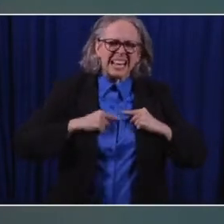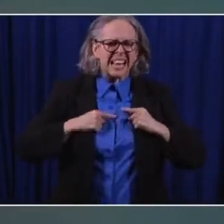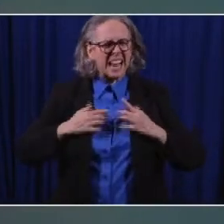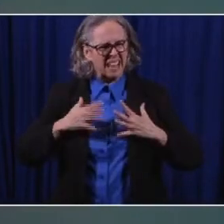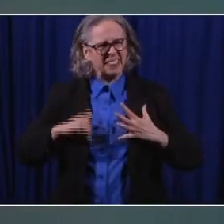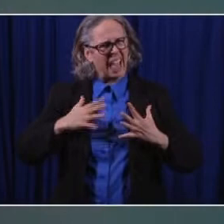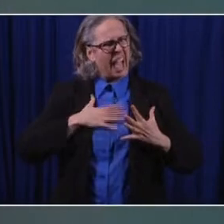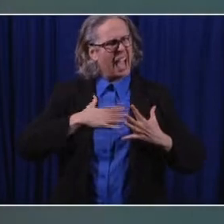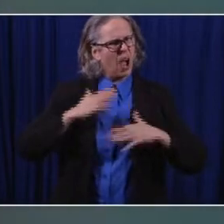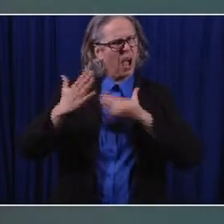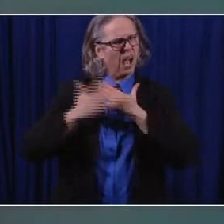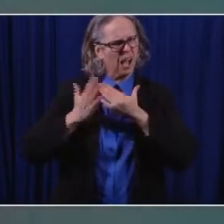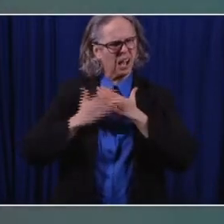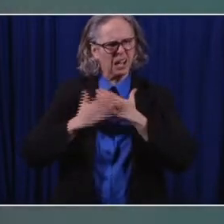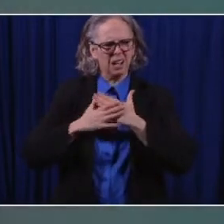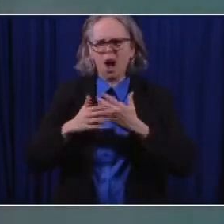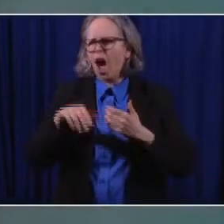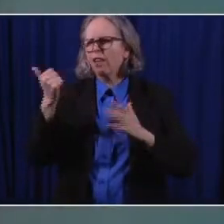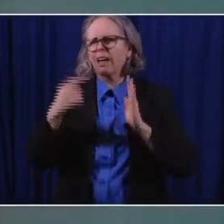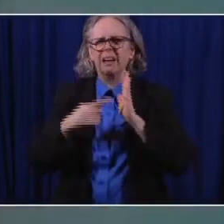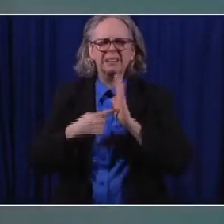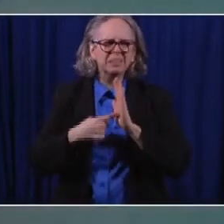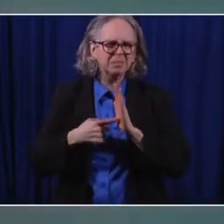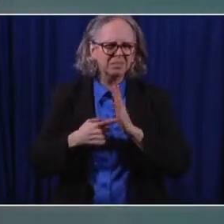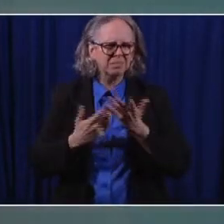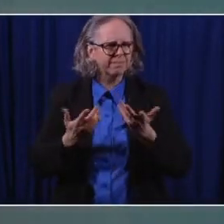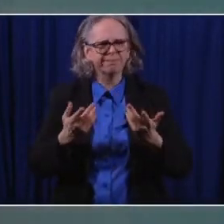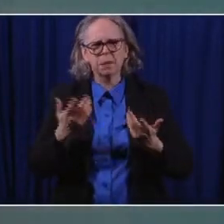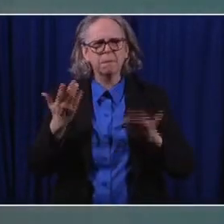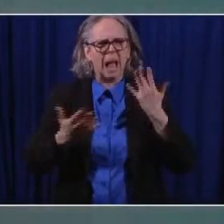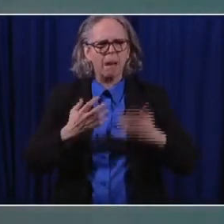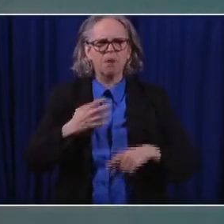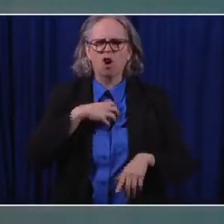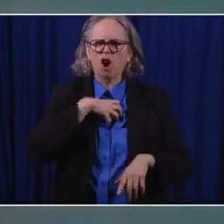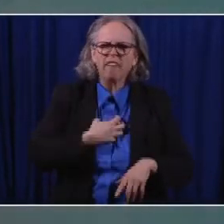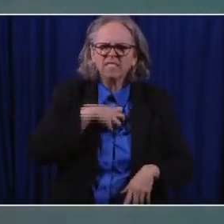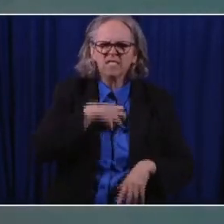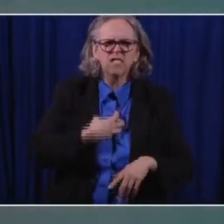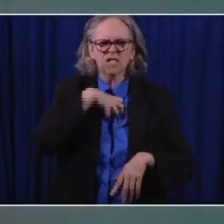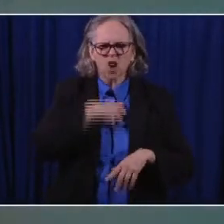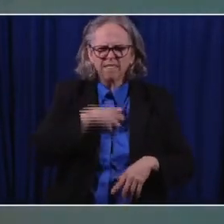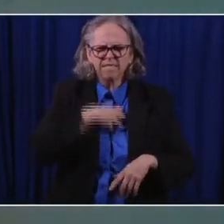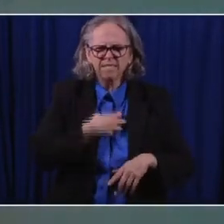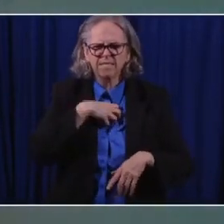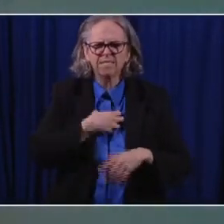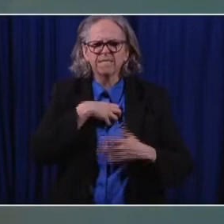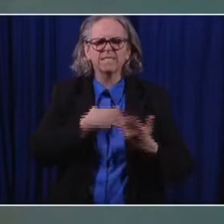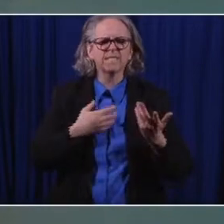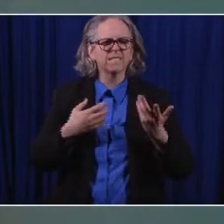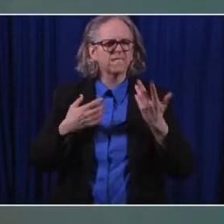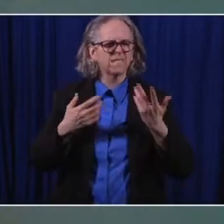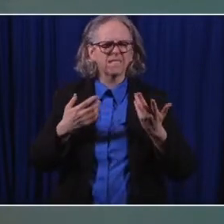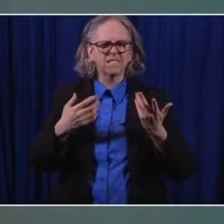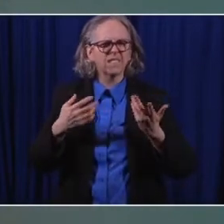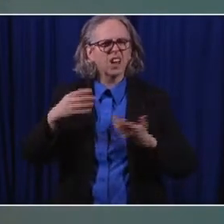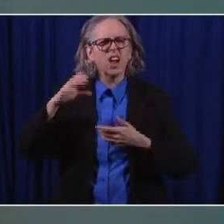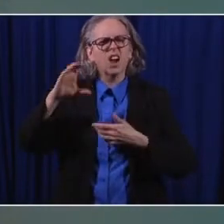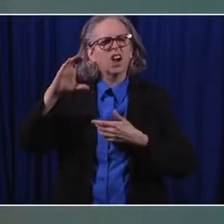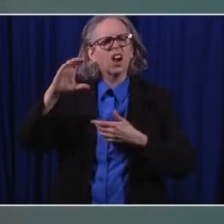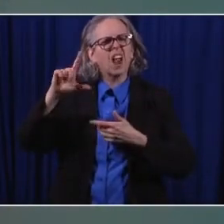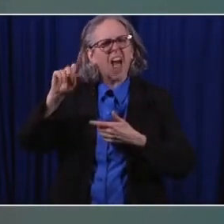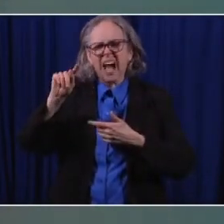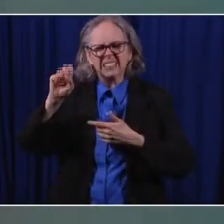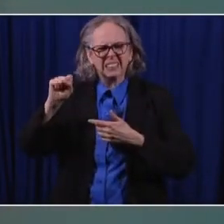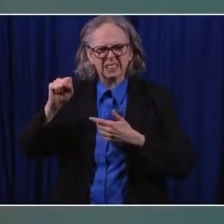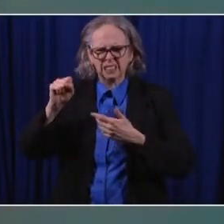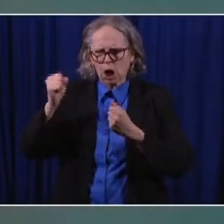like thrombotic events or clots that can happen in different parts of your body. And so those are important once you have COVID, that sometimes